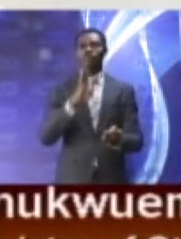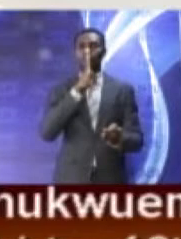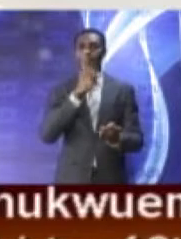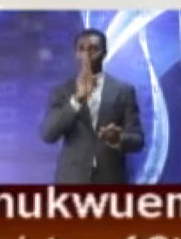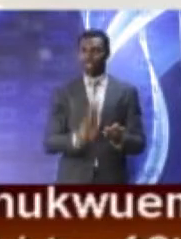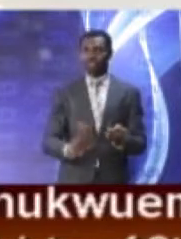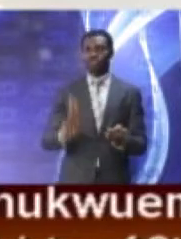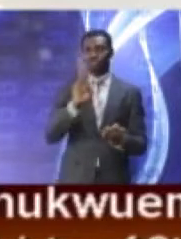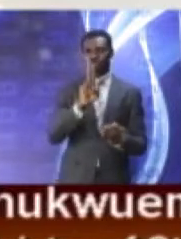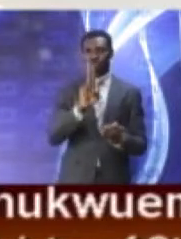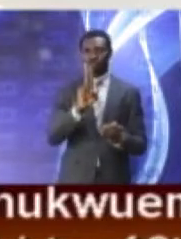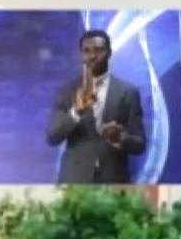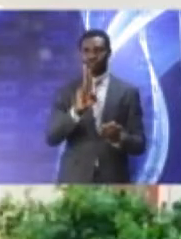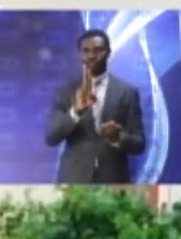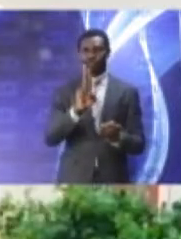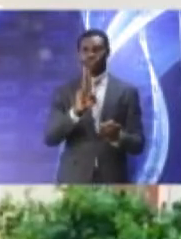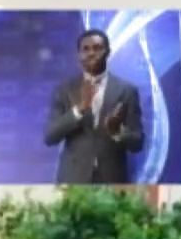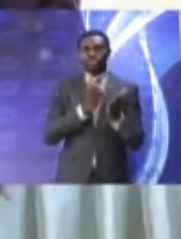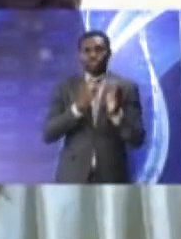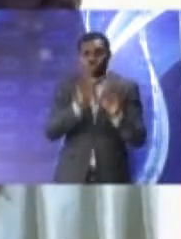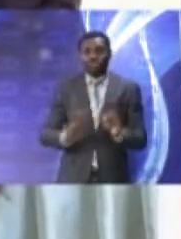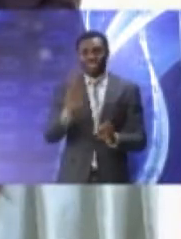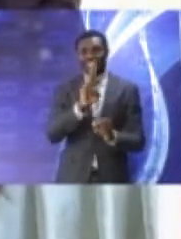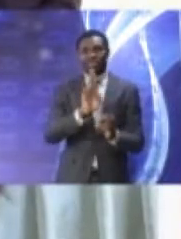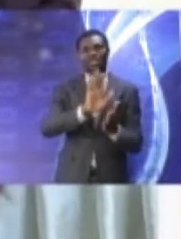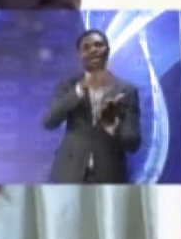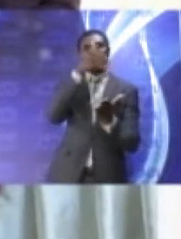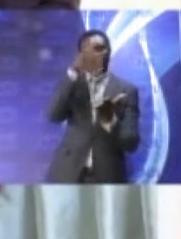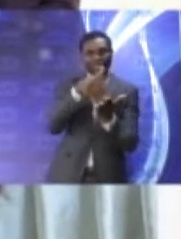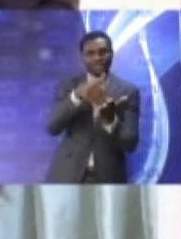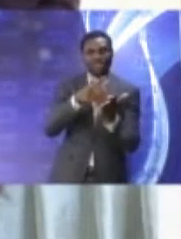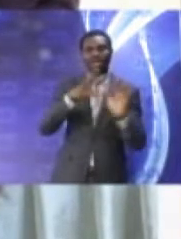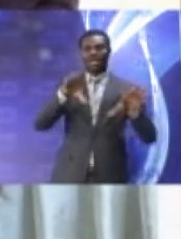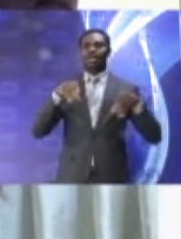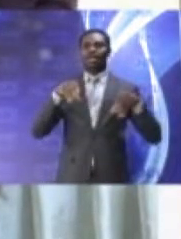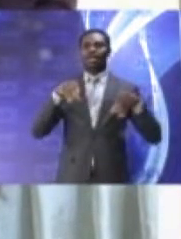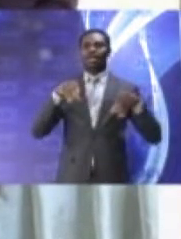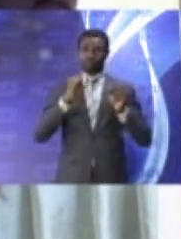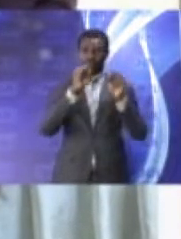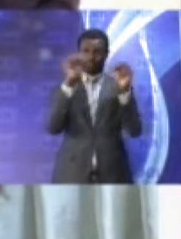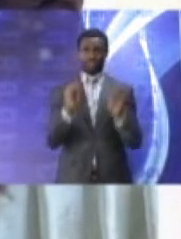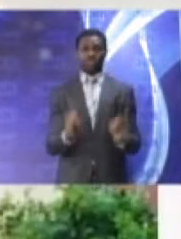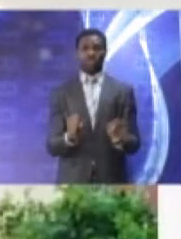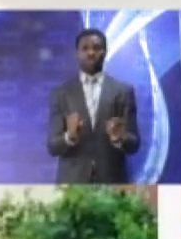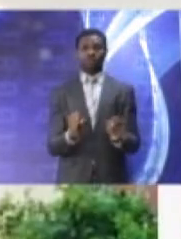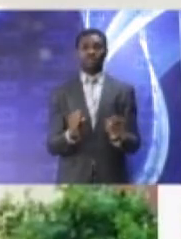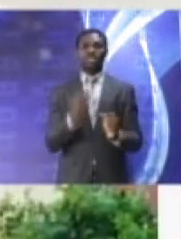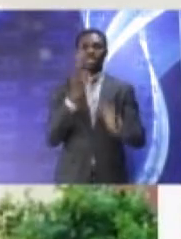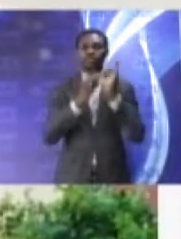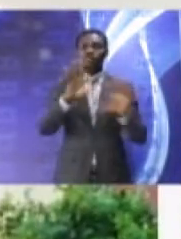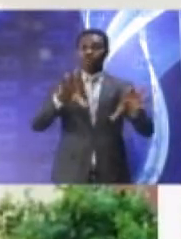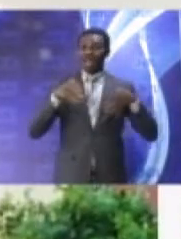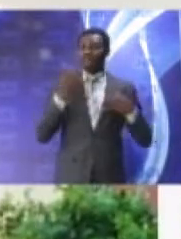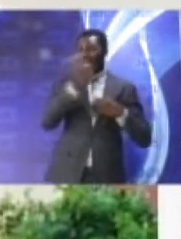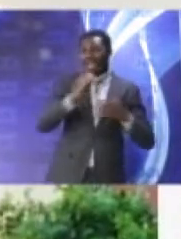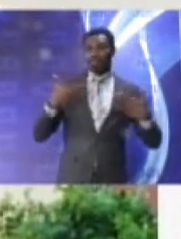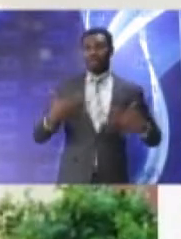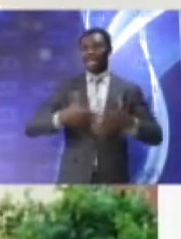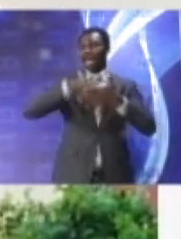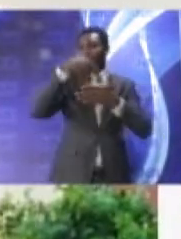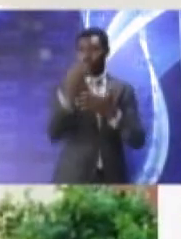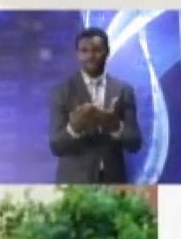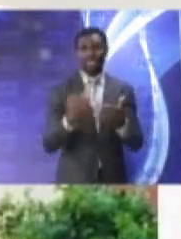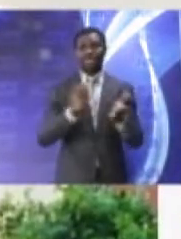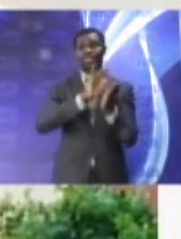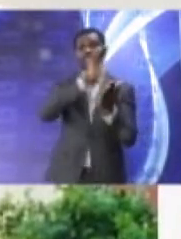the Central Admission Processing System CAPS. These institutions during admission outside central admission processing